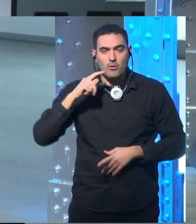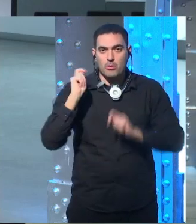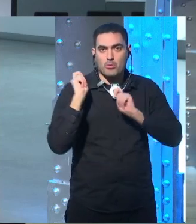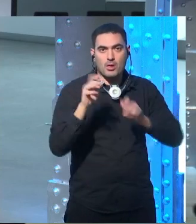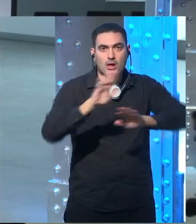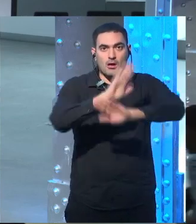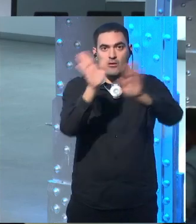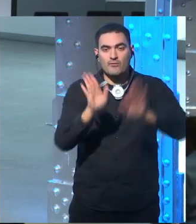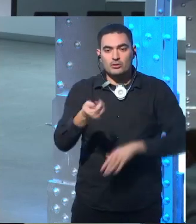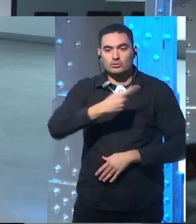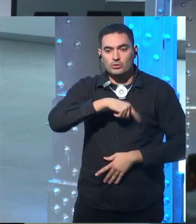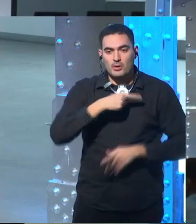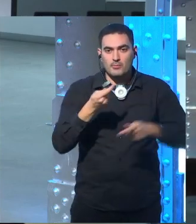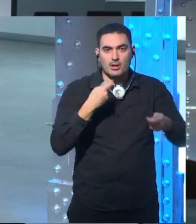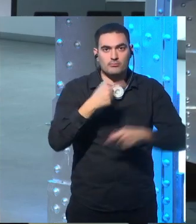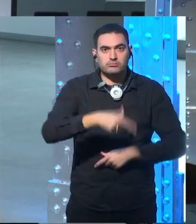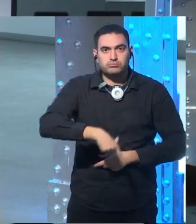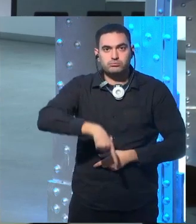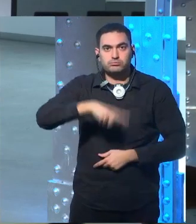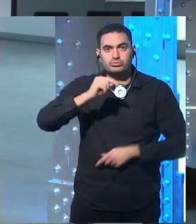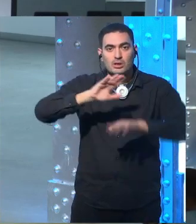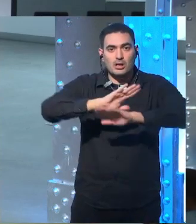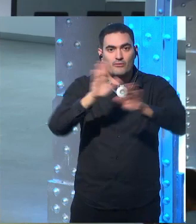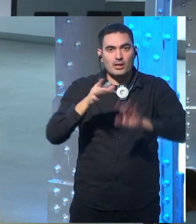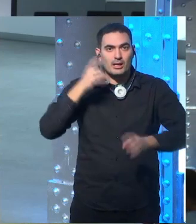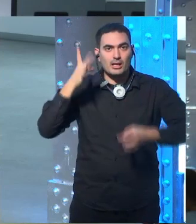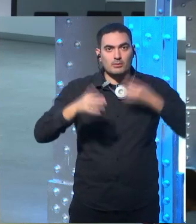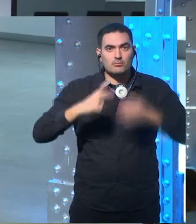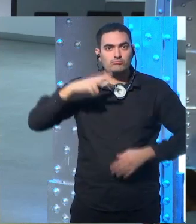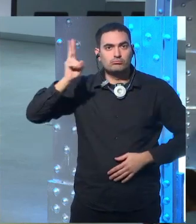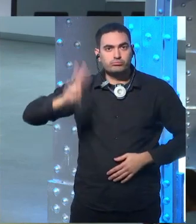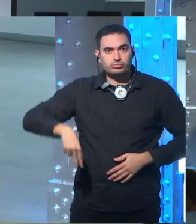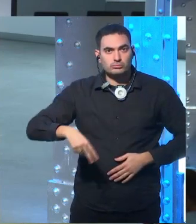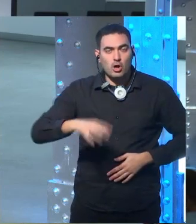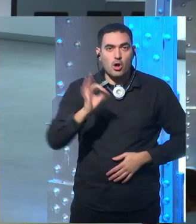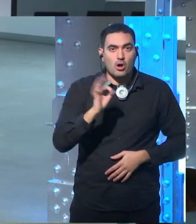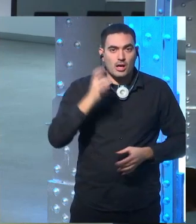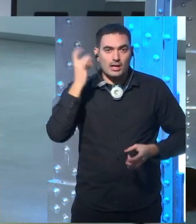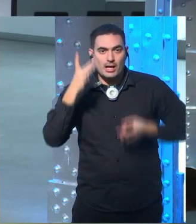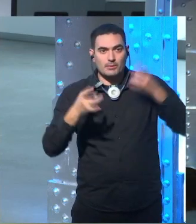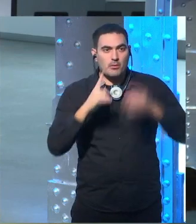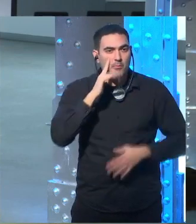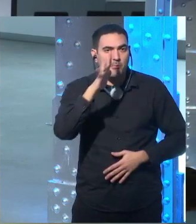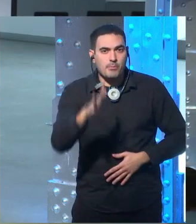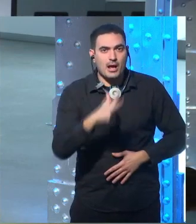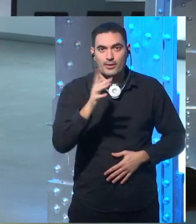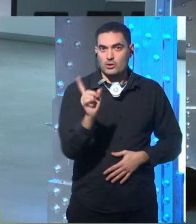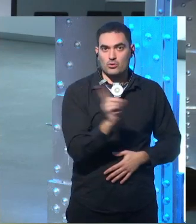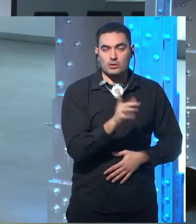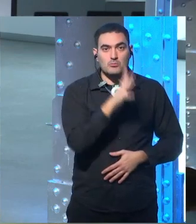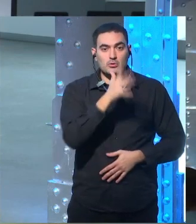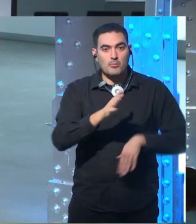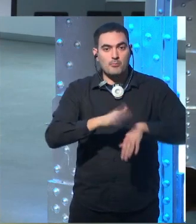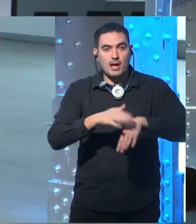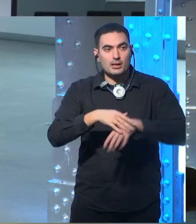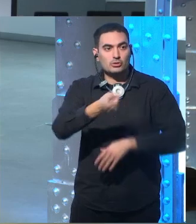marketplace of what's creative or not. So for you, computers to outperform us at creativity, they would not just have